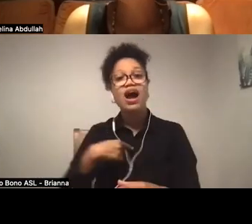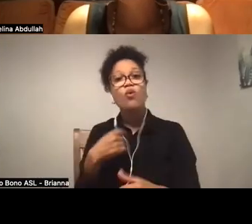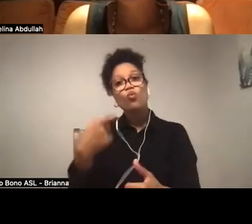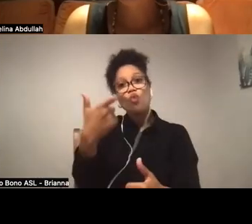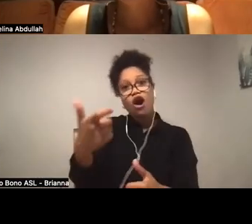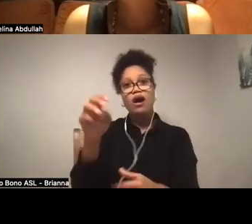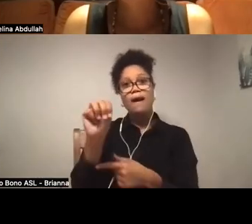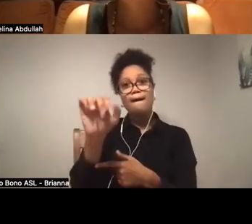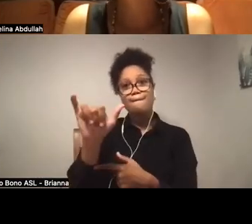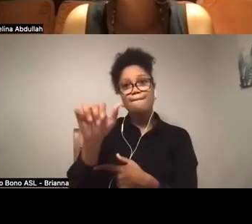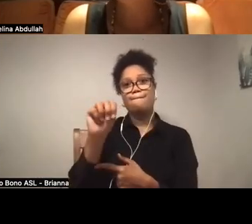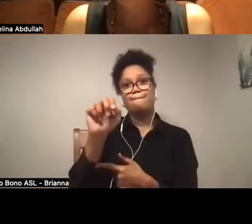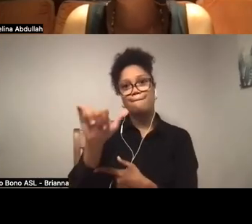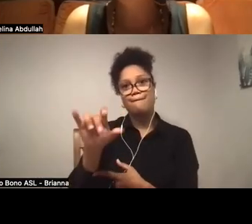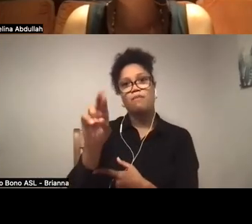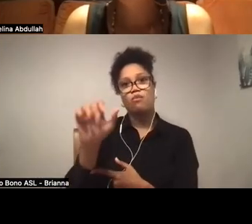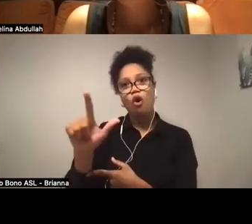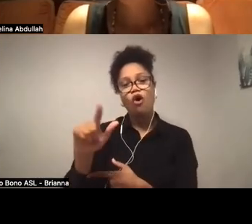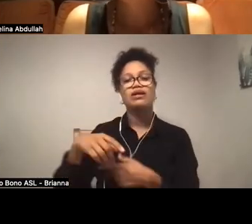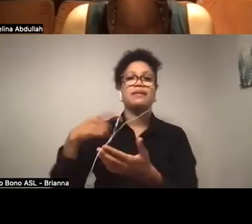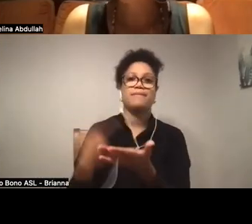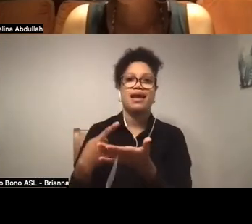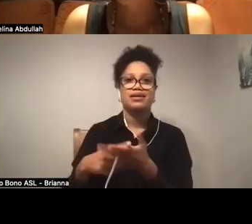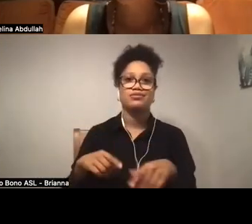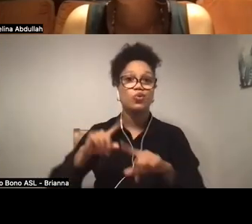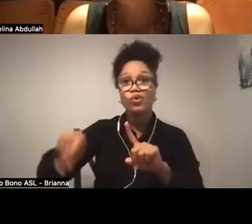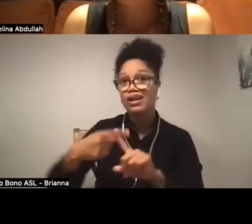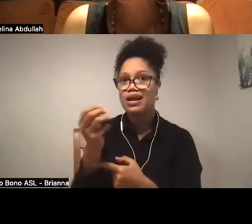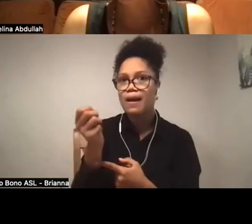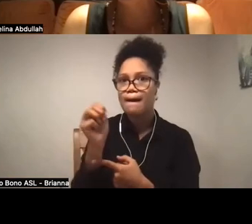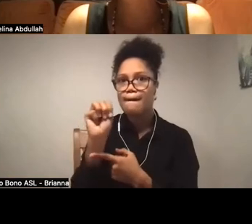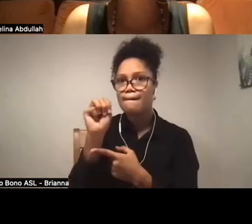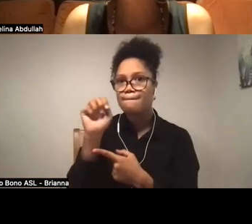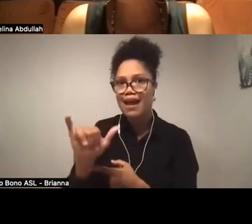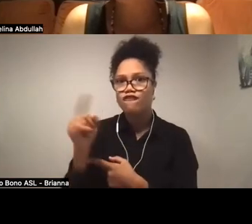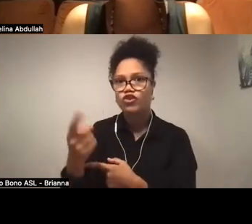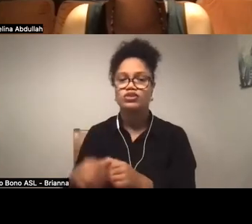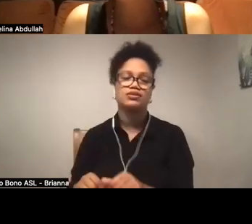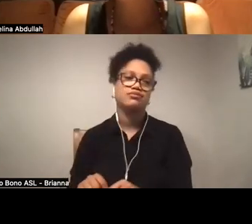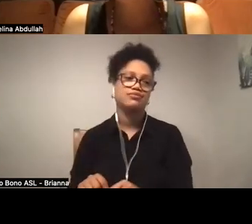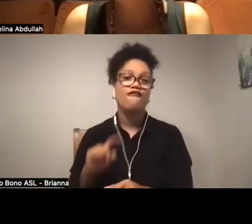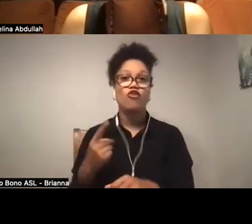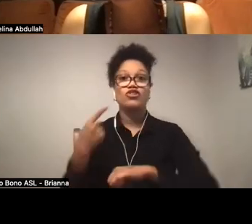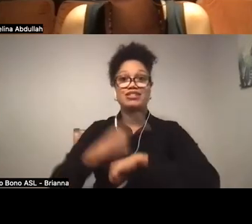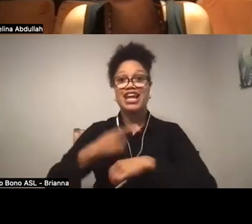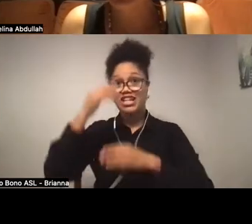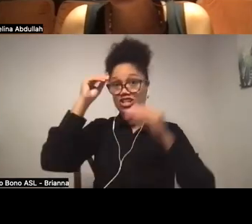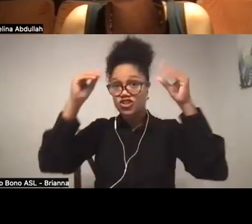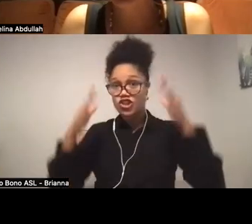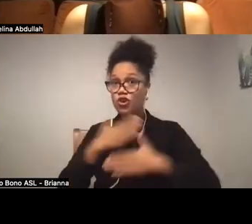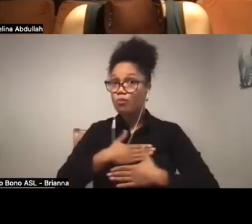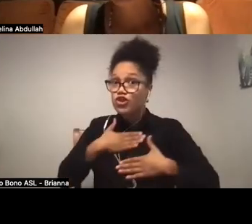debate on May Day, on the last day of Ramadan, on the first day of Teacher Appreciation